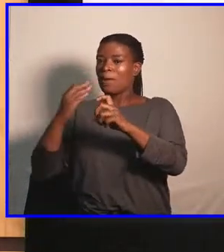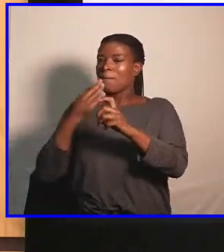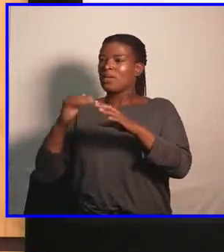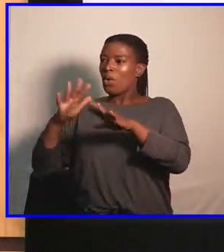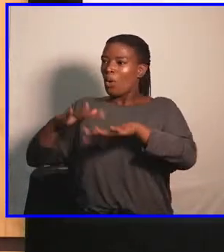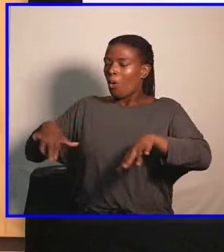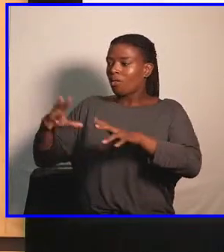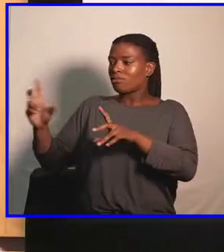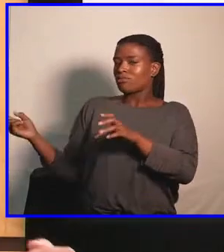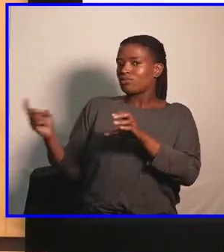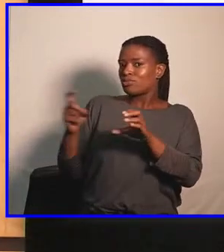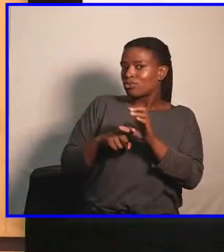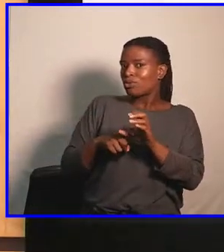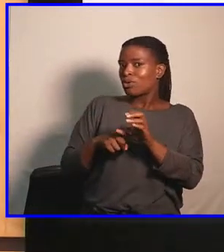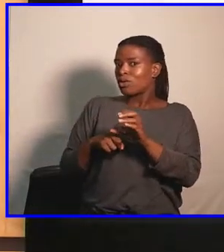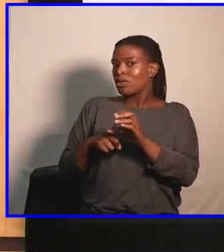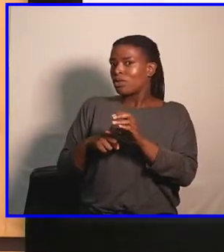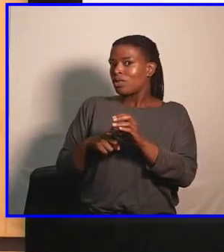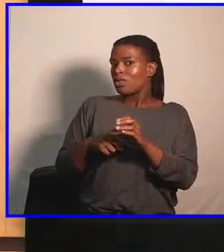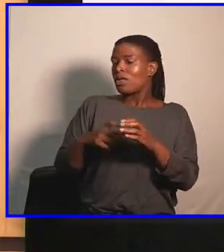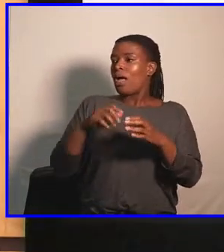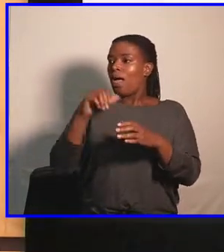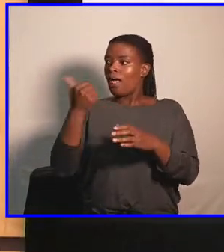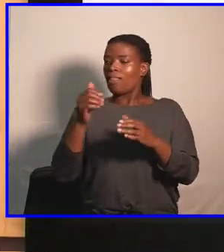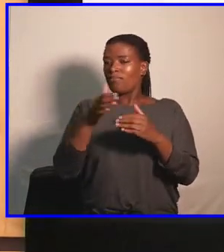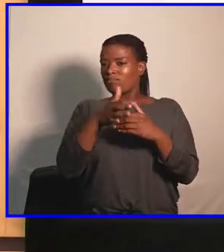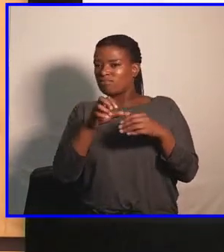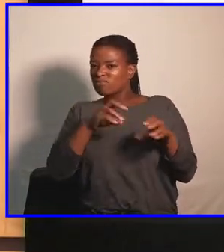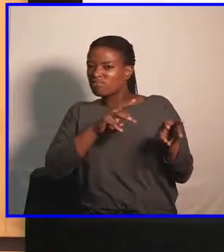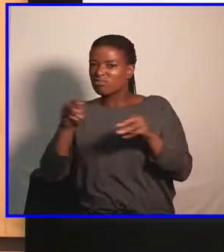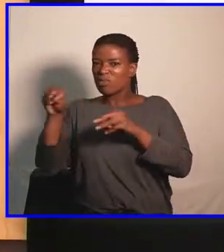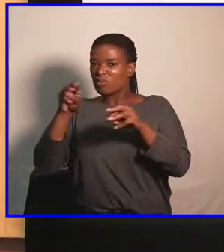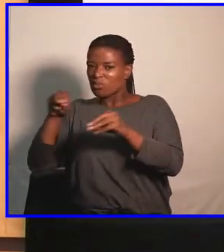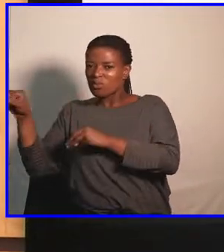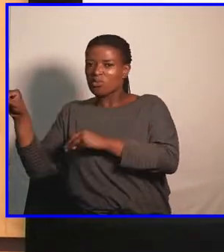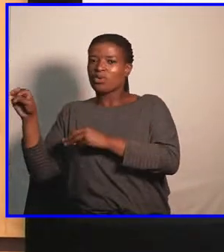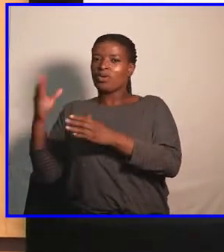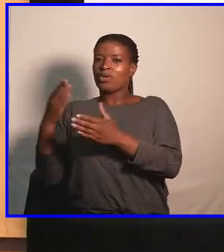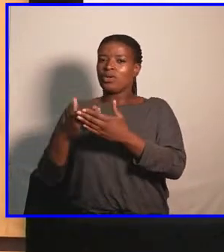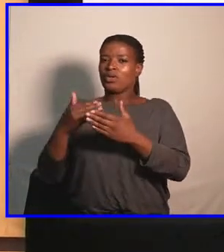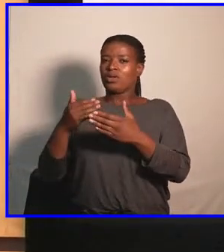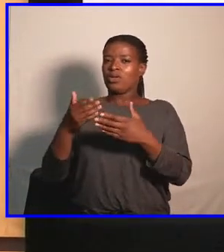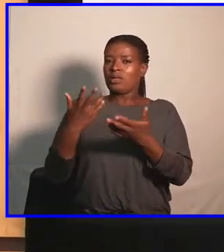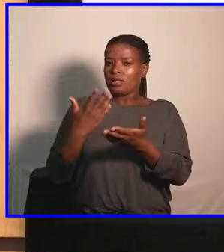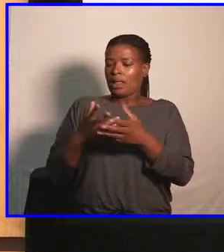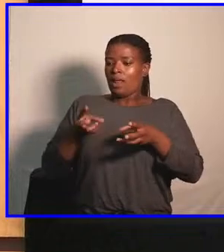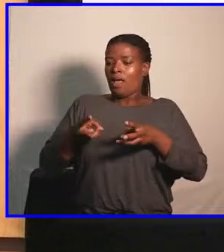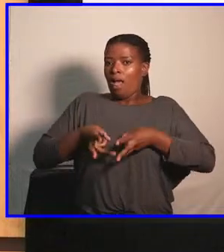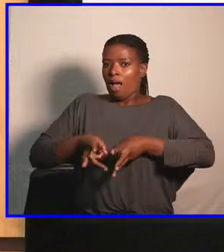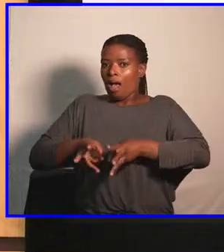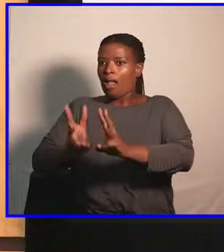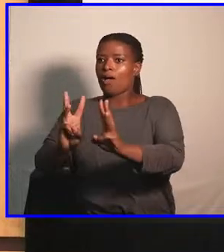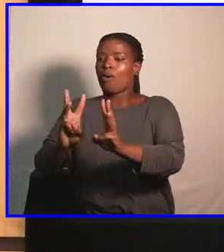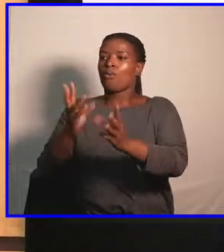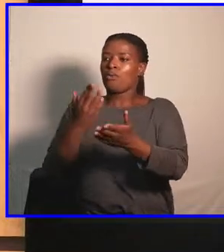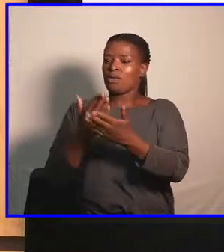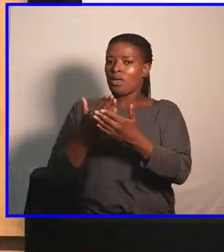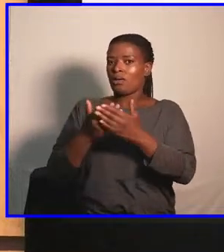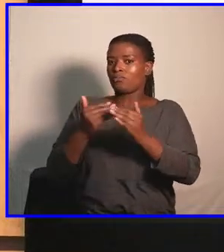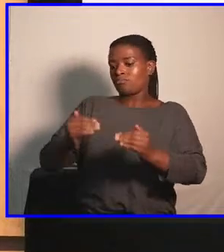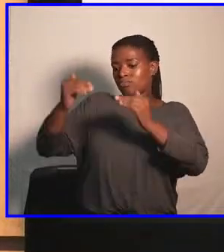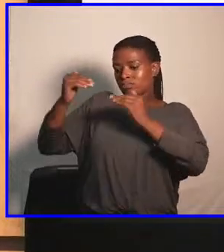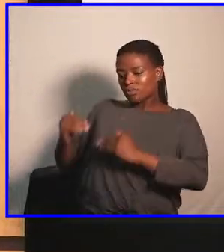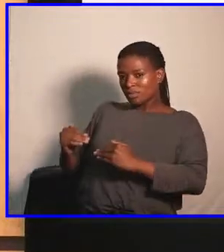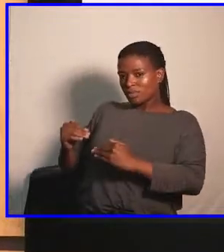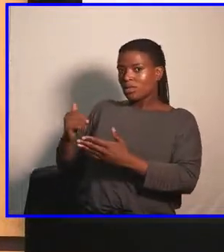as we allow other people to move, and then we are able to allow you to sit on the second row so that we